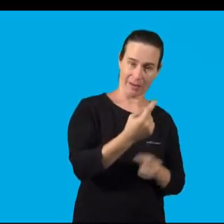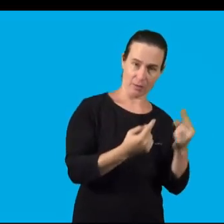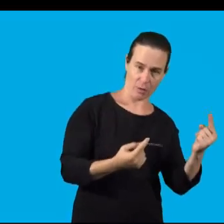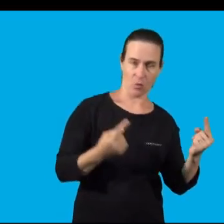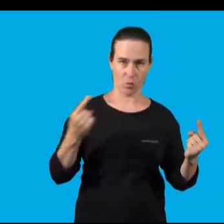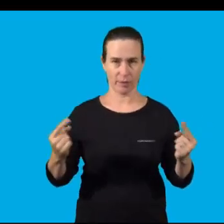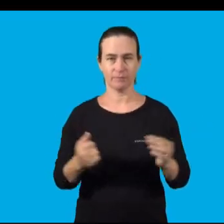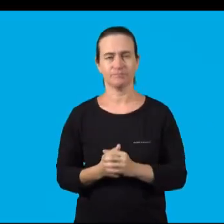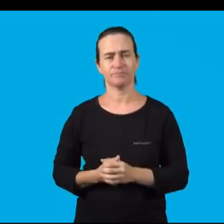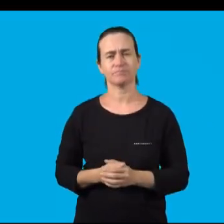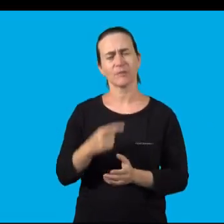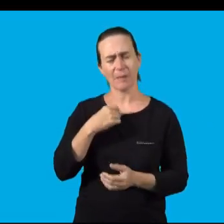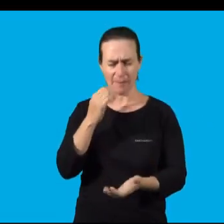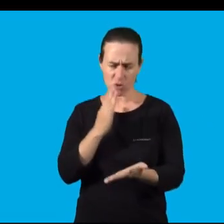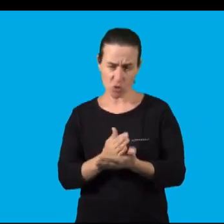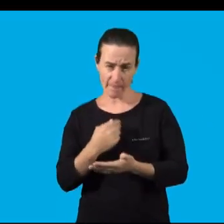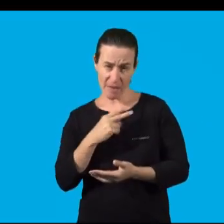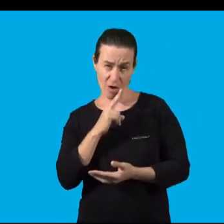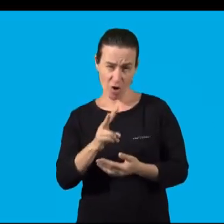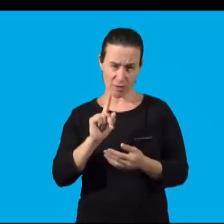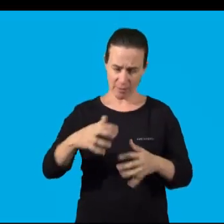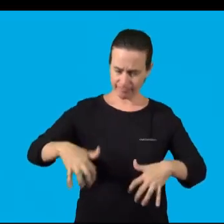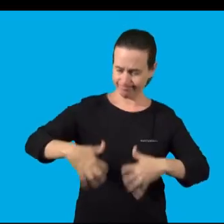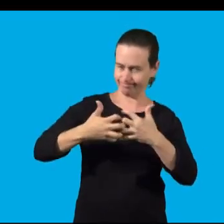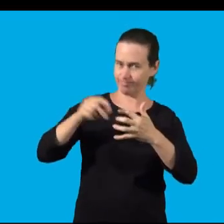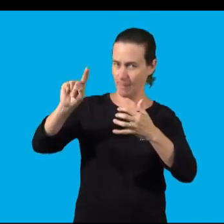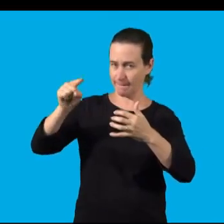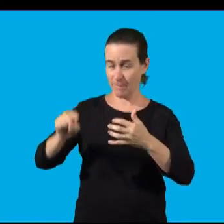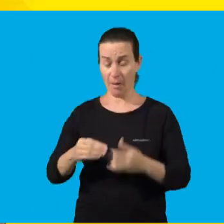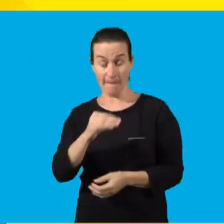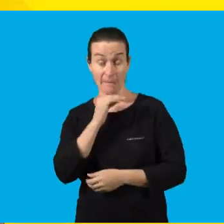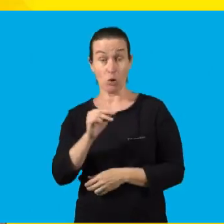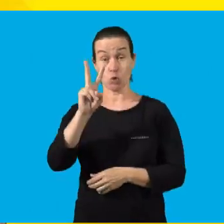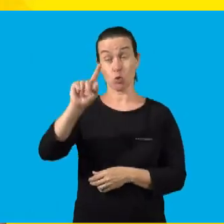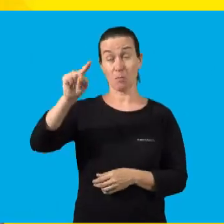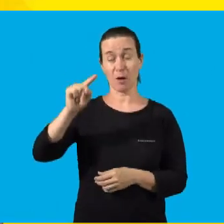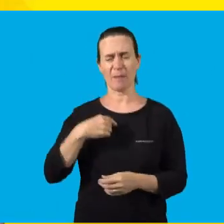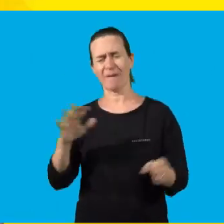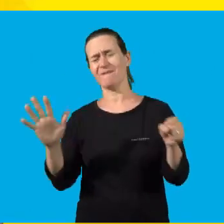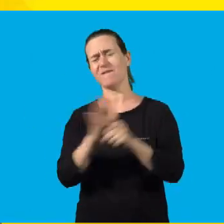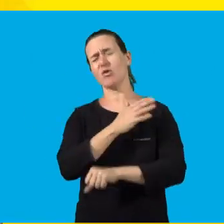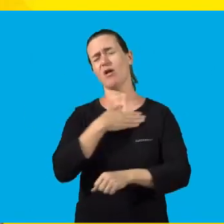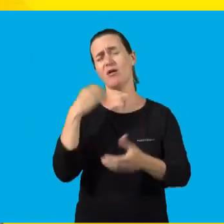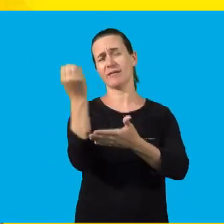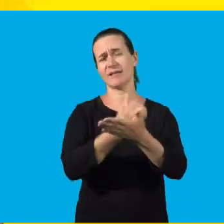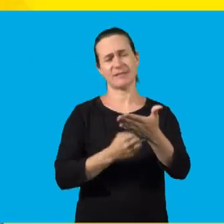your answers correspond to the mark allocation. So if it's a 2-mark question, do not write an essay.